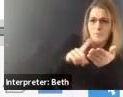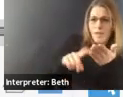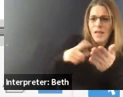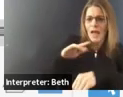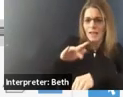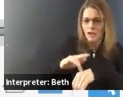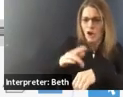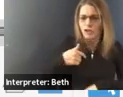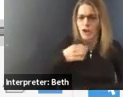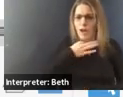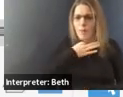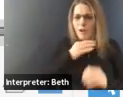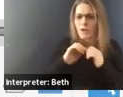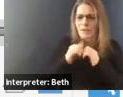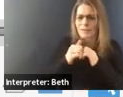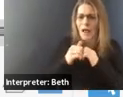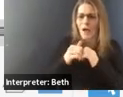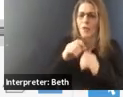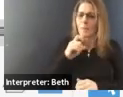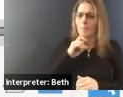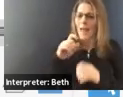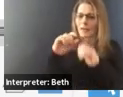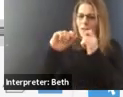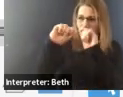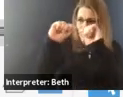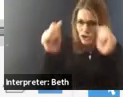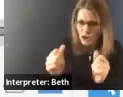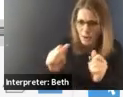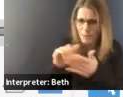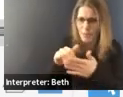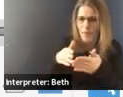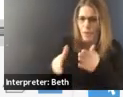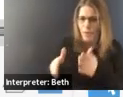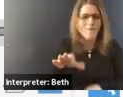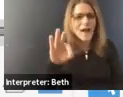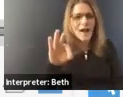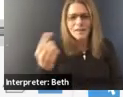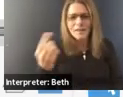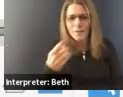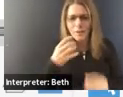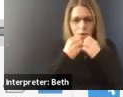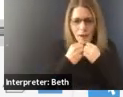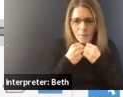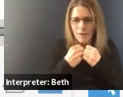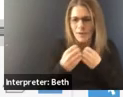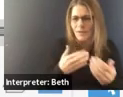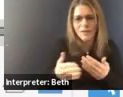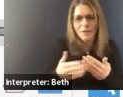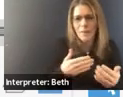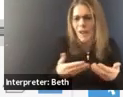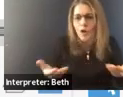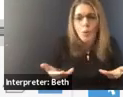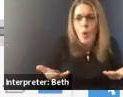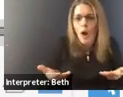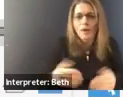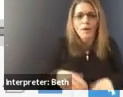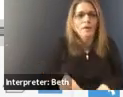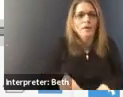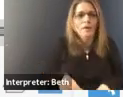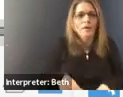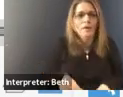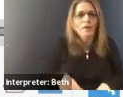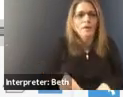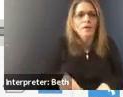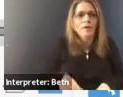right? Find something you care about. It doesn't matter what it is. It could be furniture. It could be video game design. It could be concept